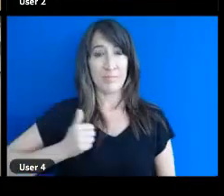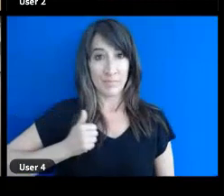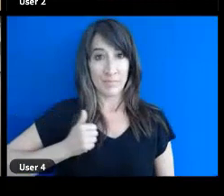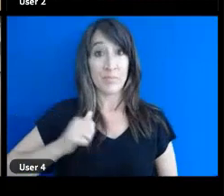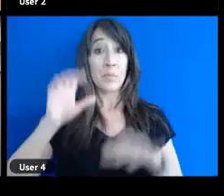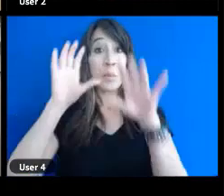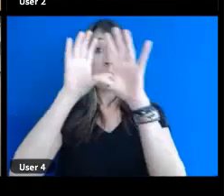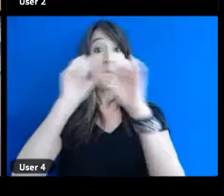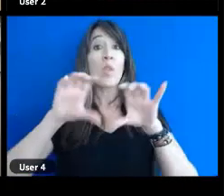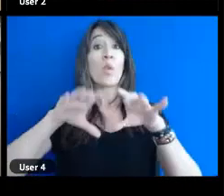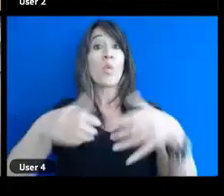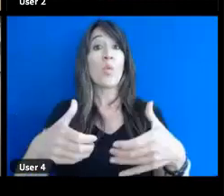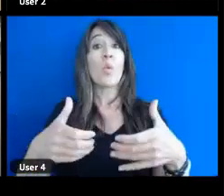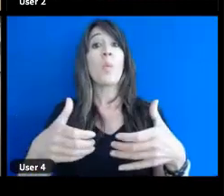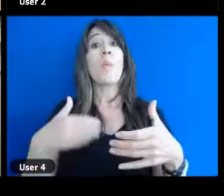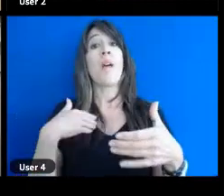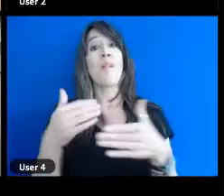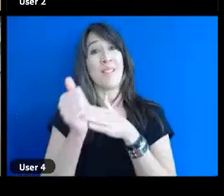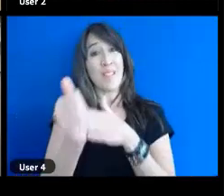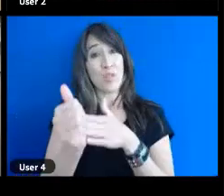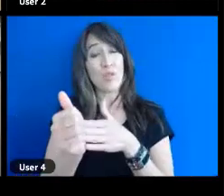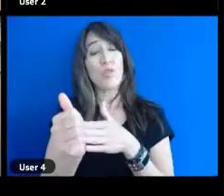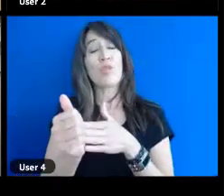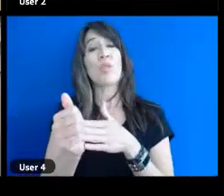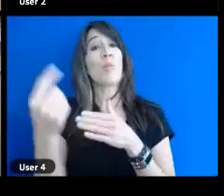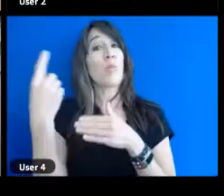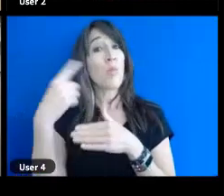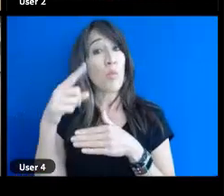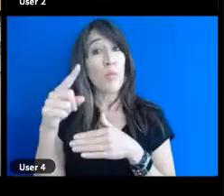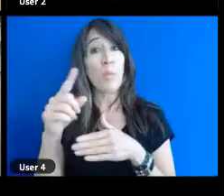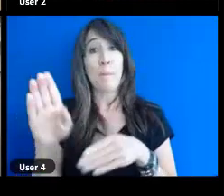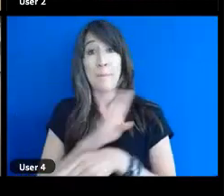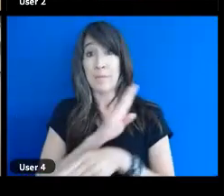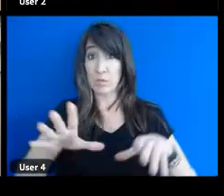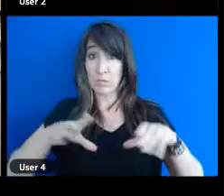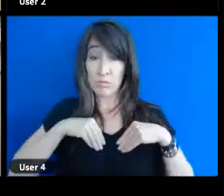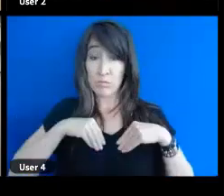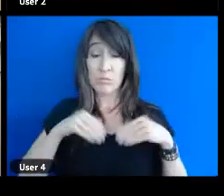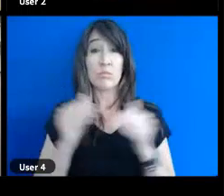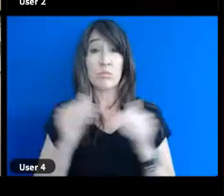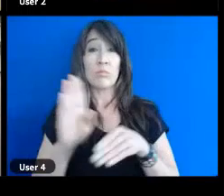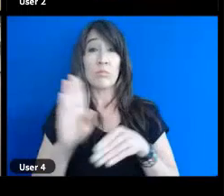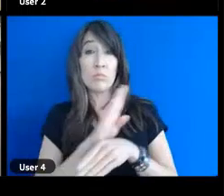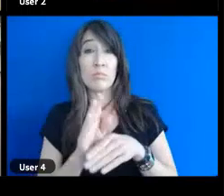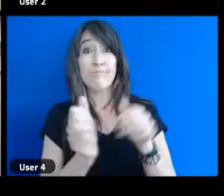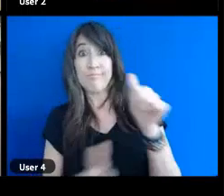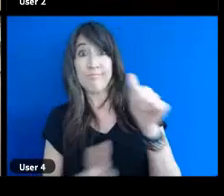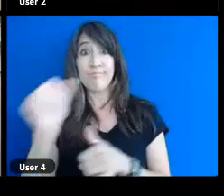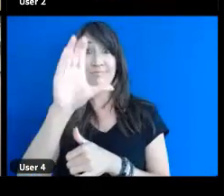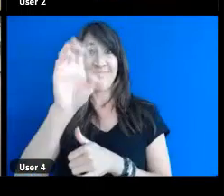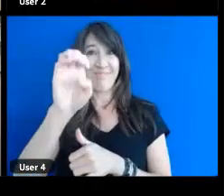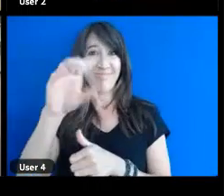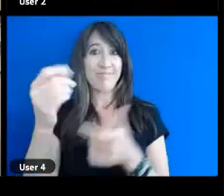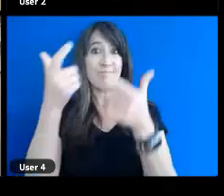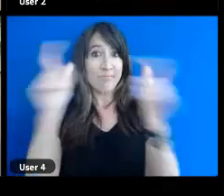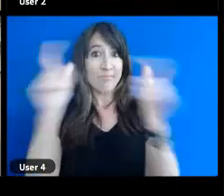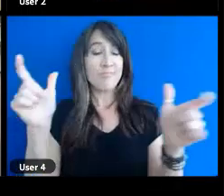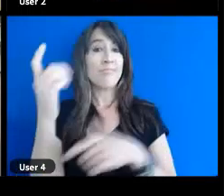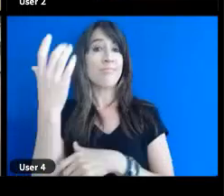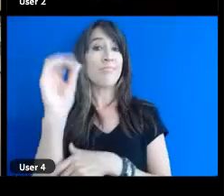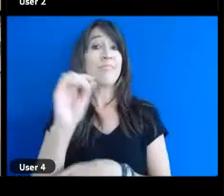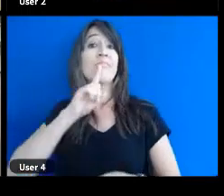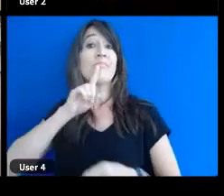a leadership table for business owners of small businesses and CEOs of large companies who have made a commitment